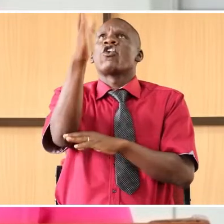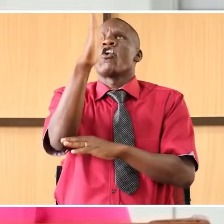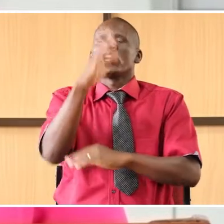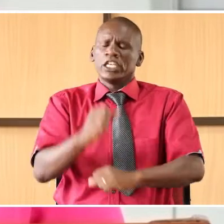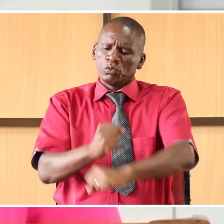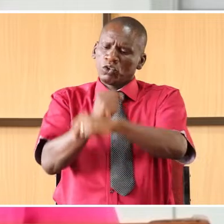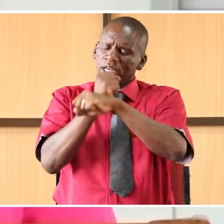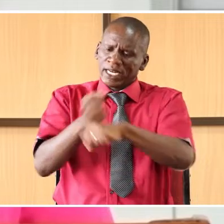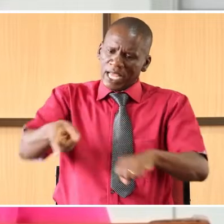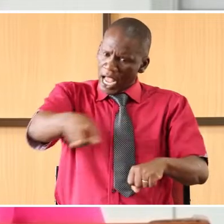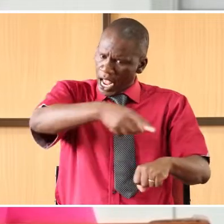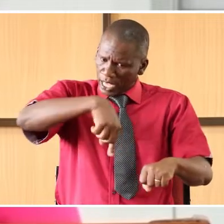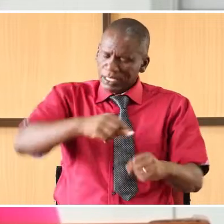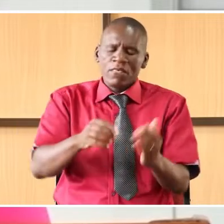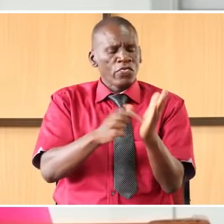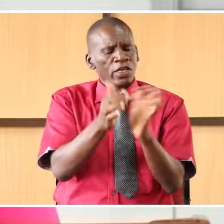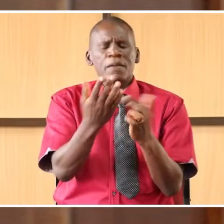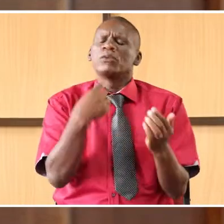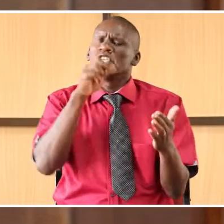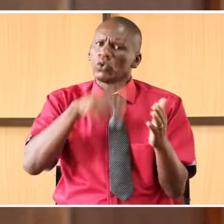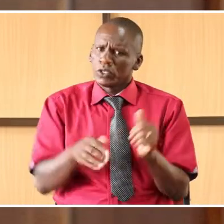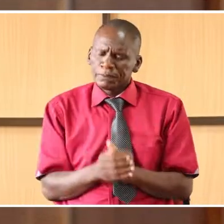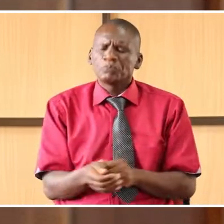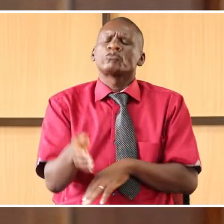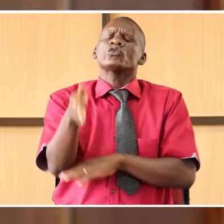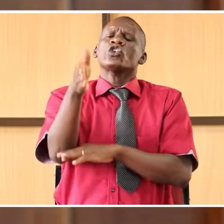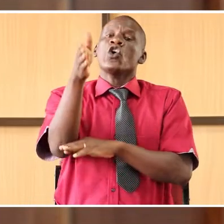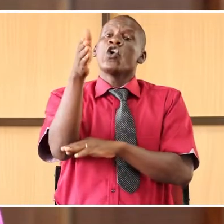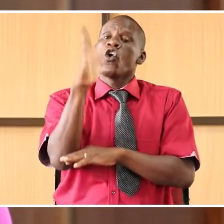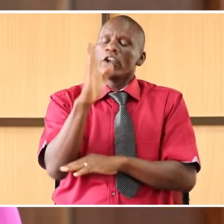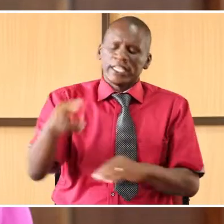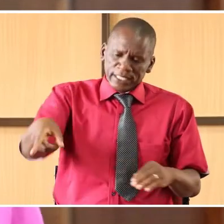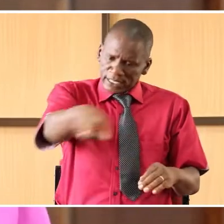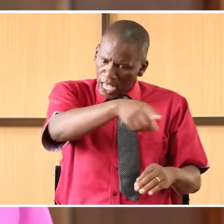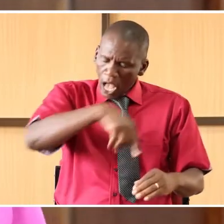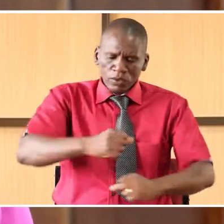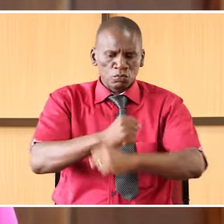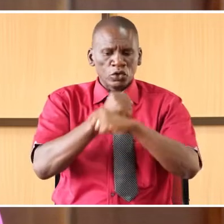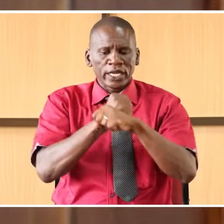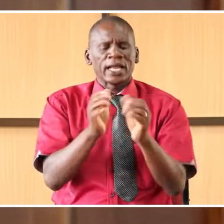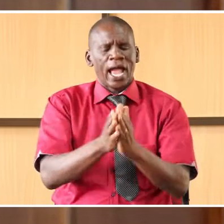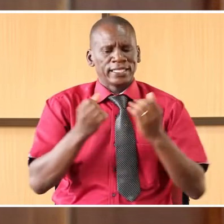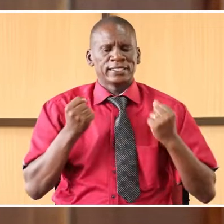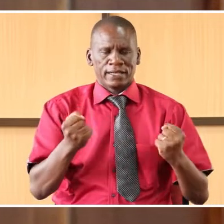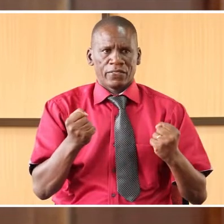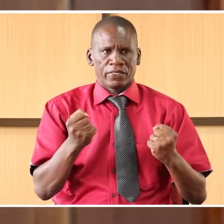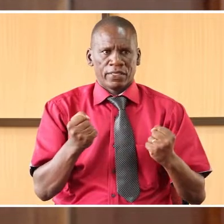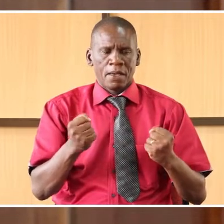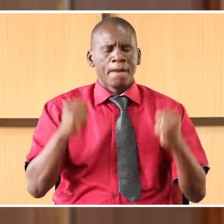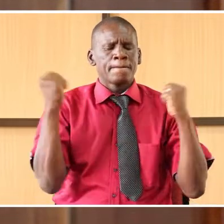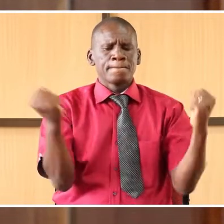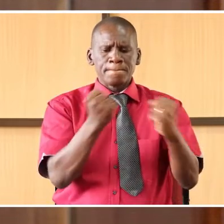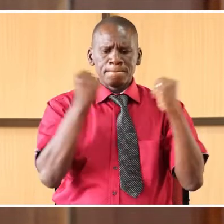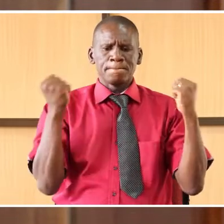our refuge. Bible says, God is our refuge and strength, mighty